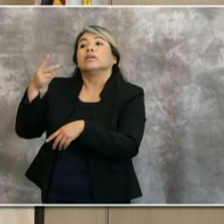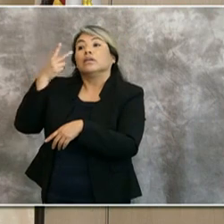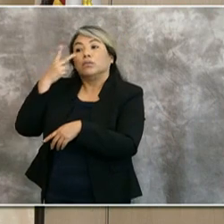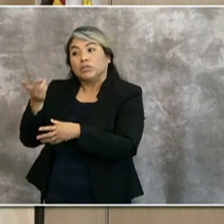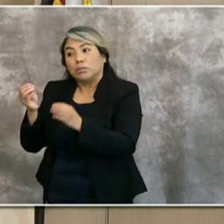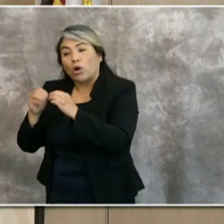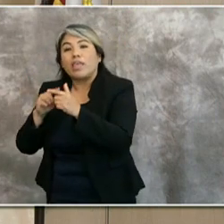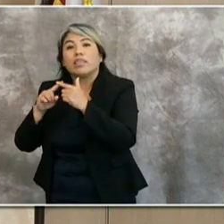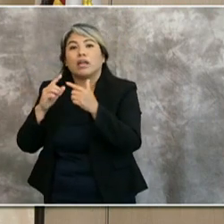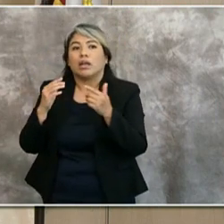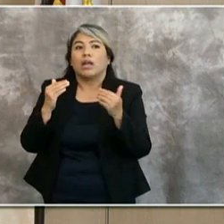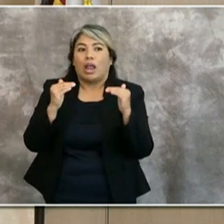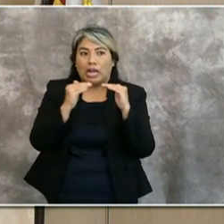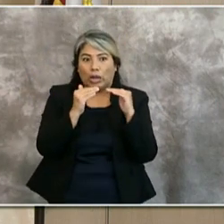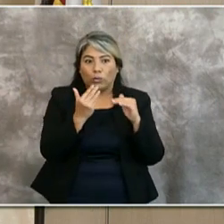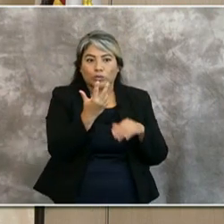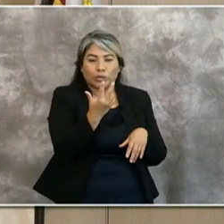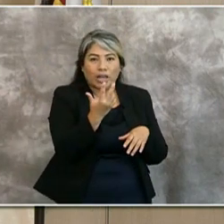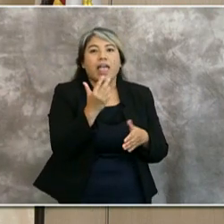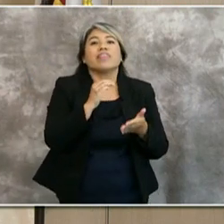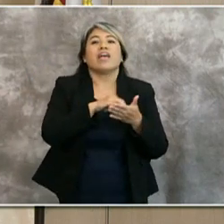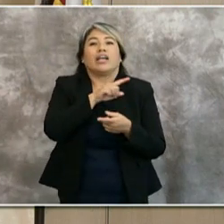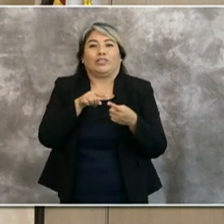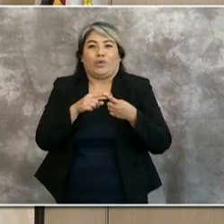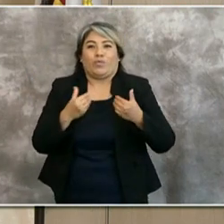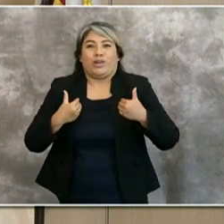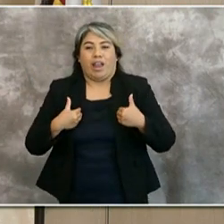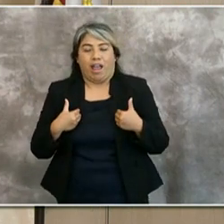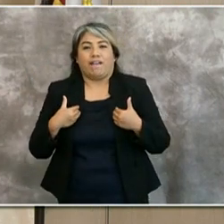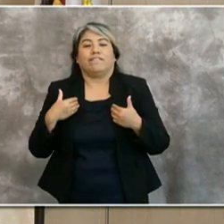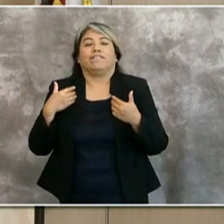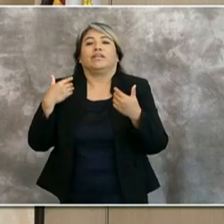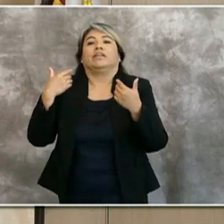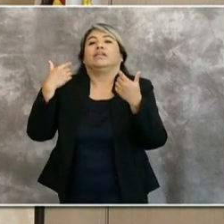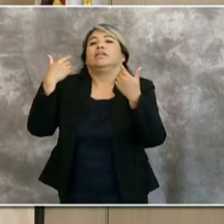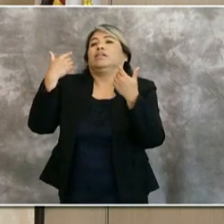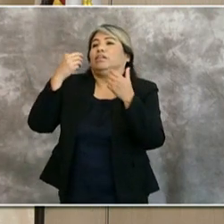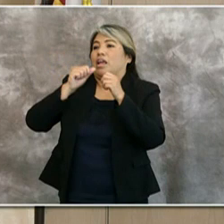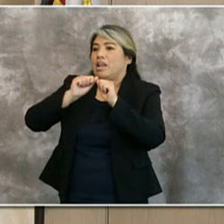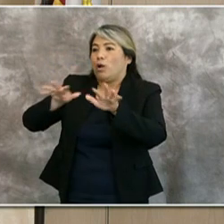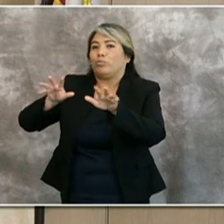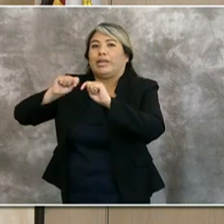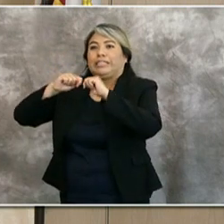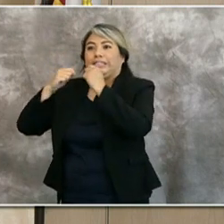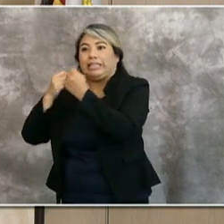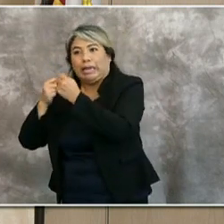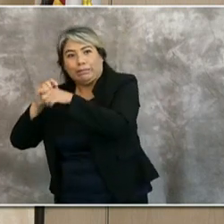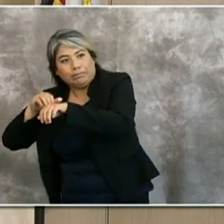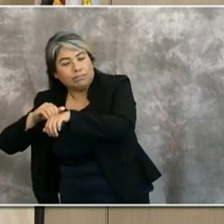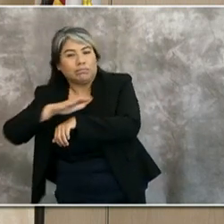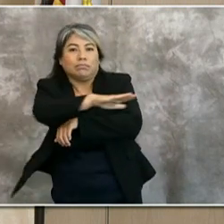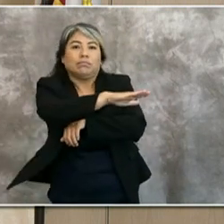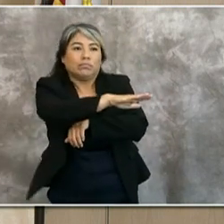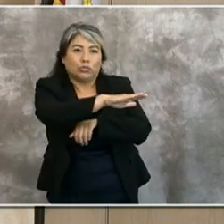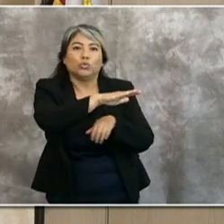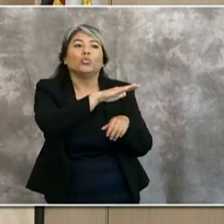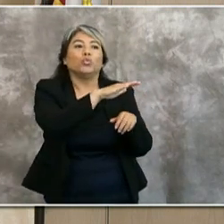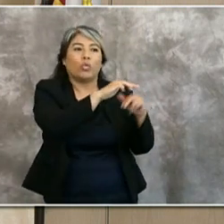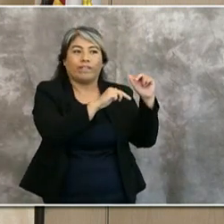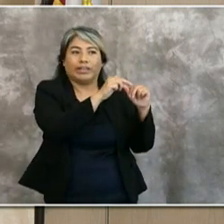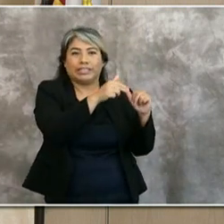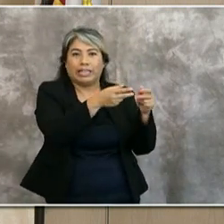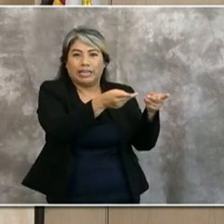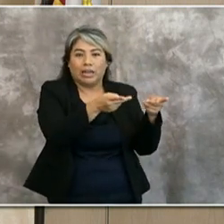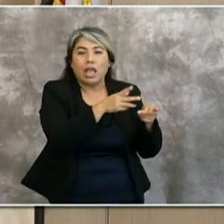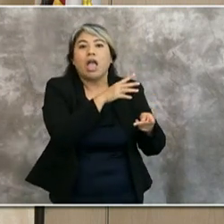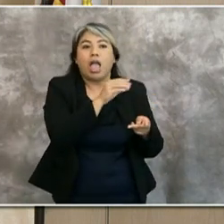then equals 3, that's when we have an outbreak team deployed to the facility and